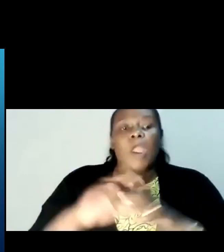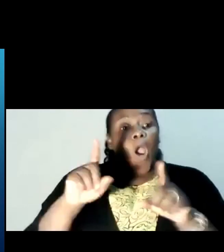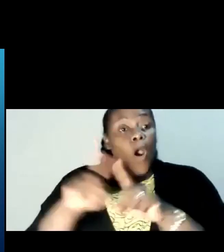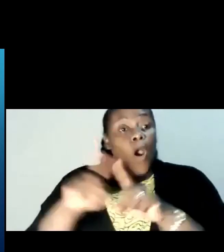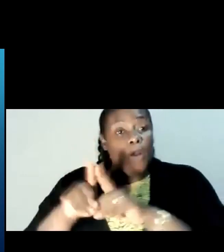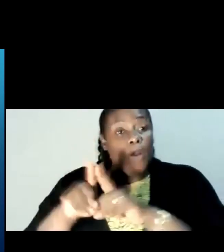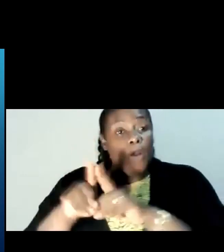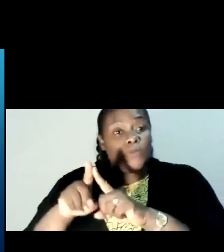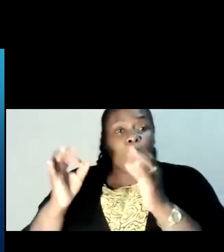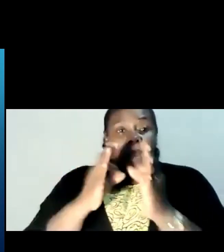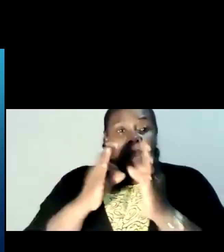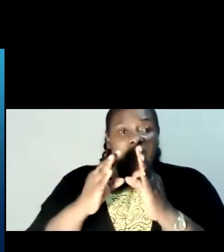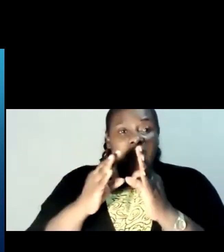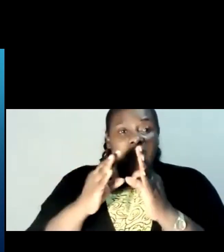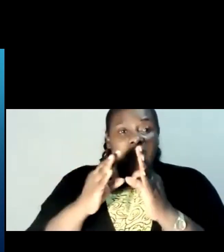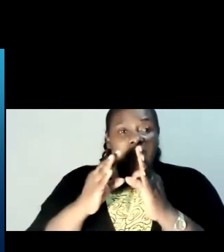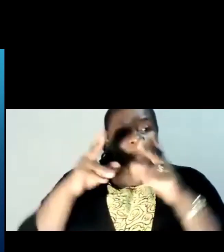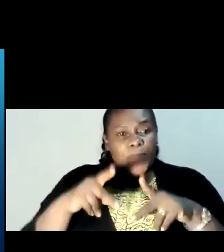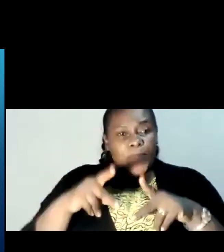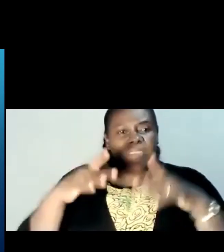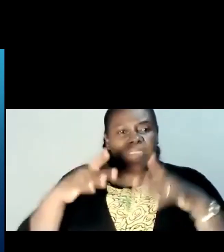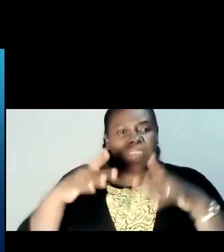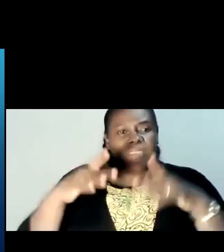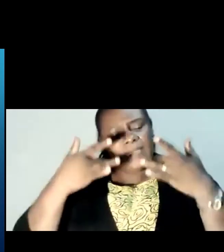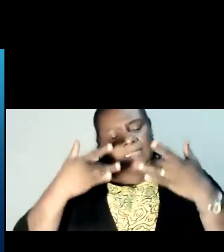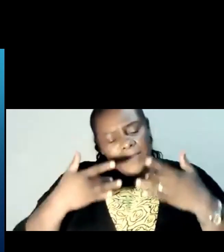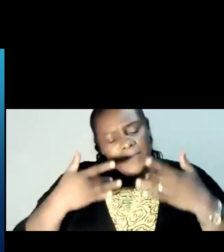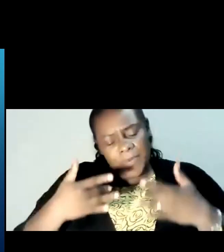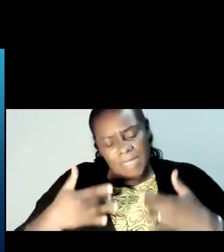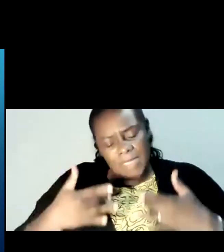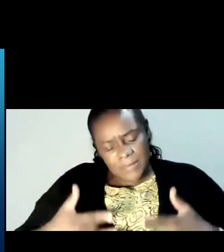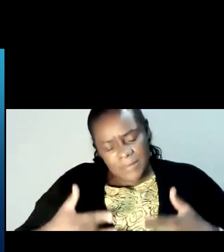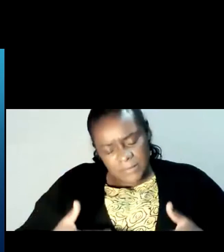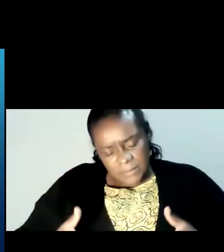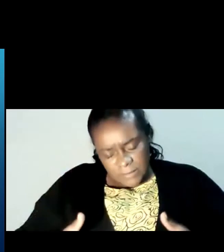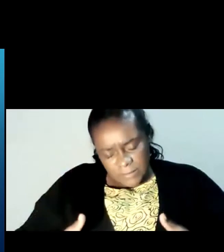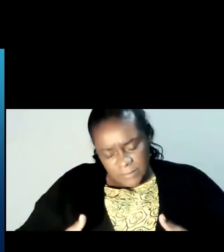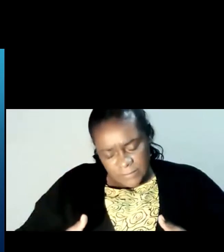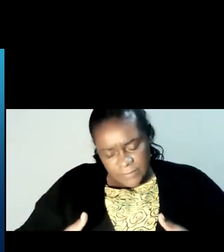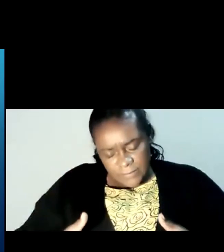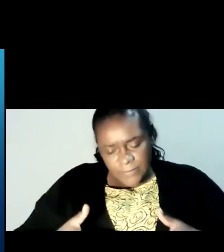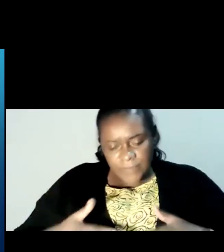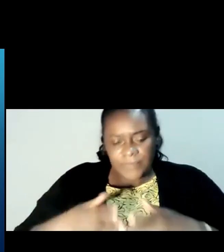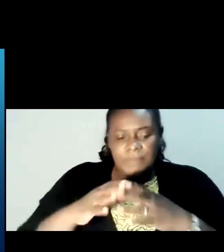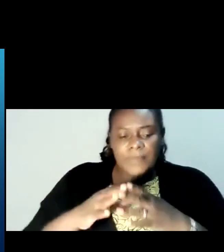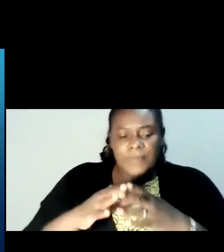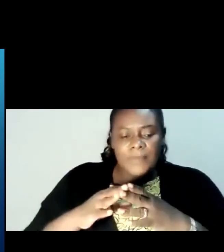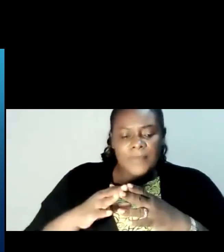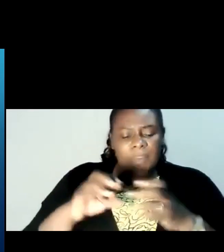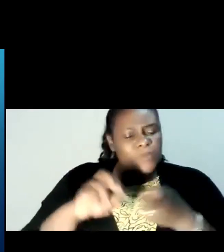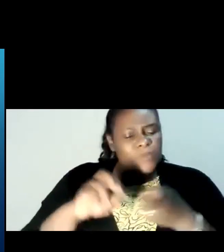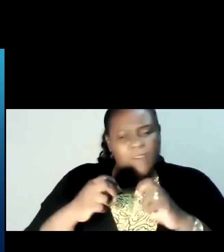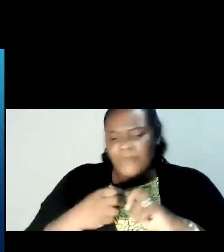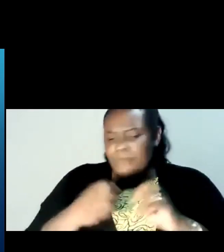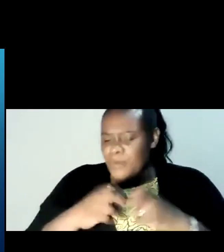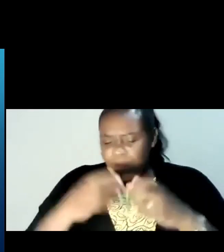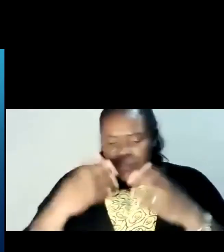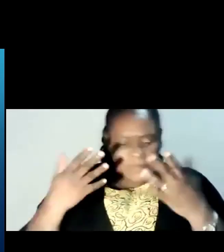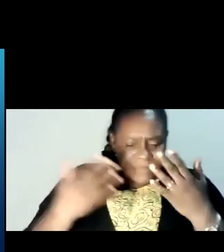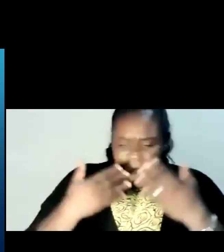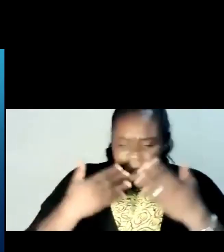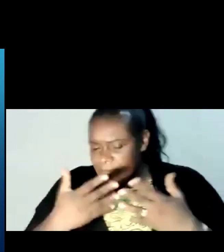depression, anxiety, attention deficit disorder, and other